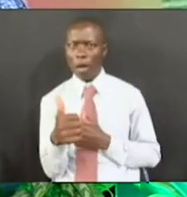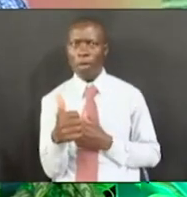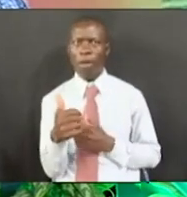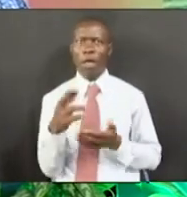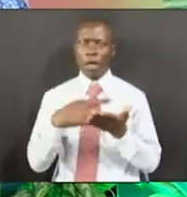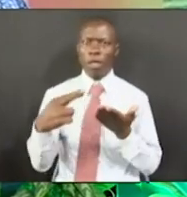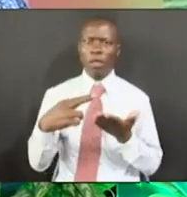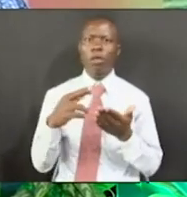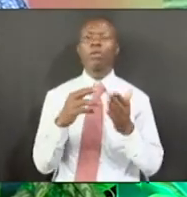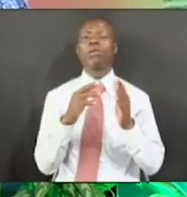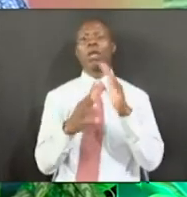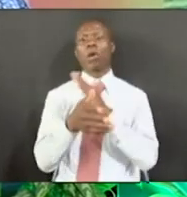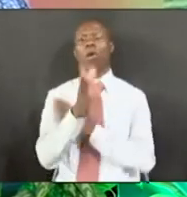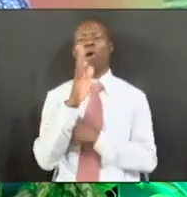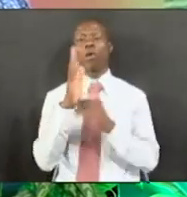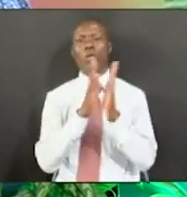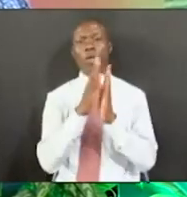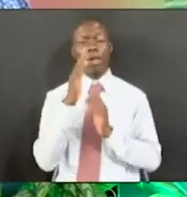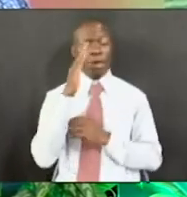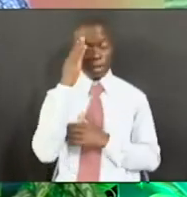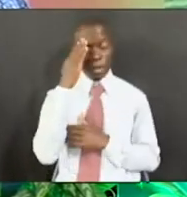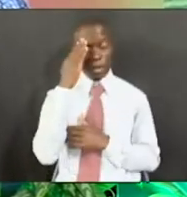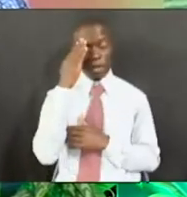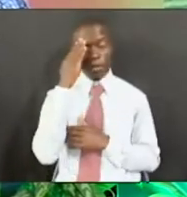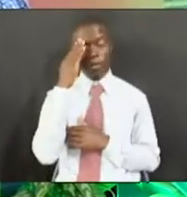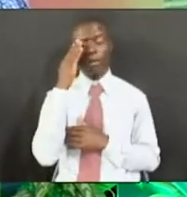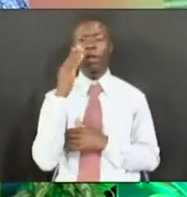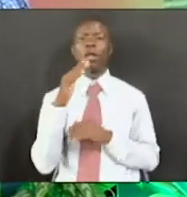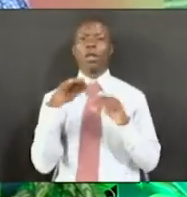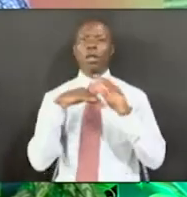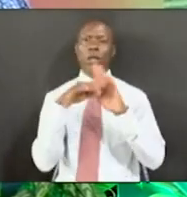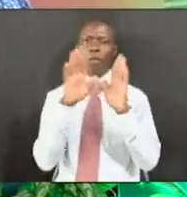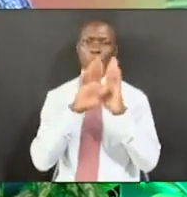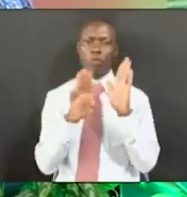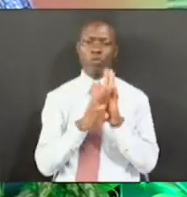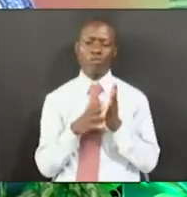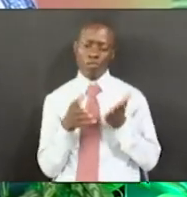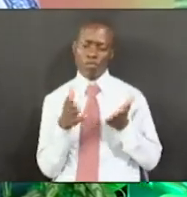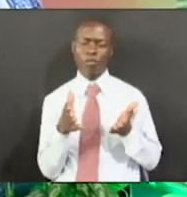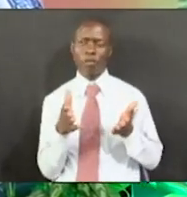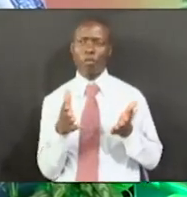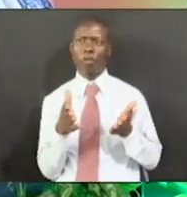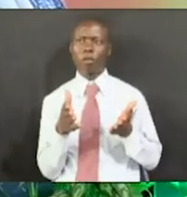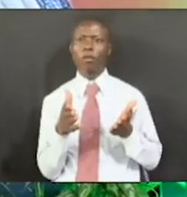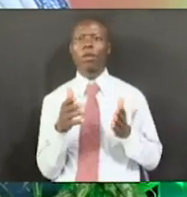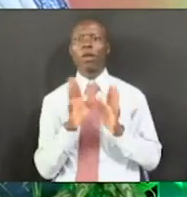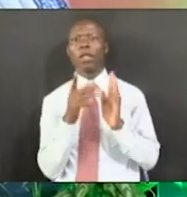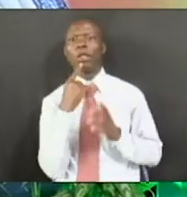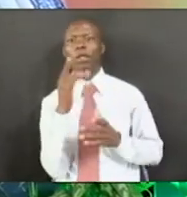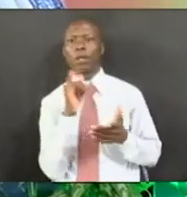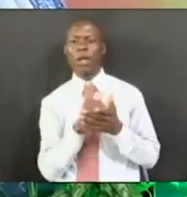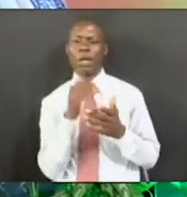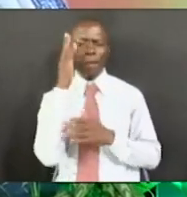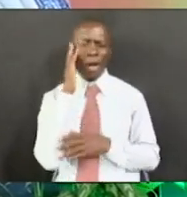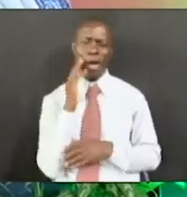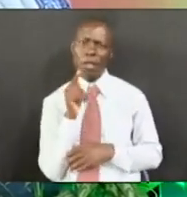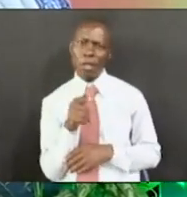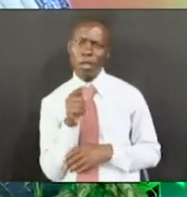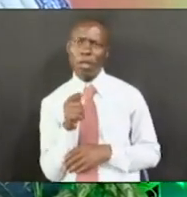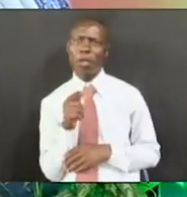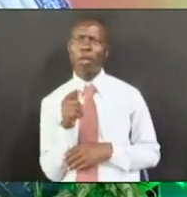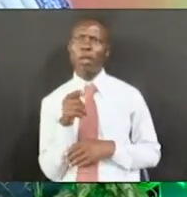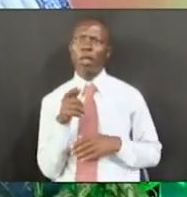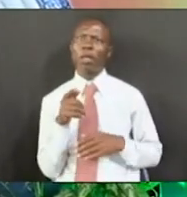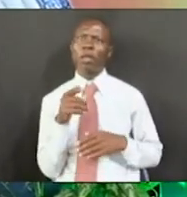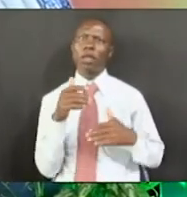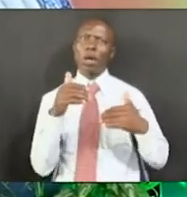the God of Israel. I mean, the Bible, relax. And the Bible says that this man does not have a connection with